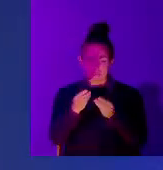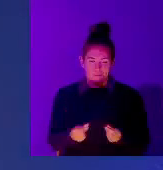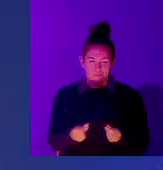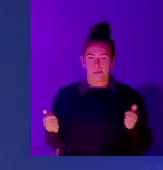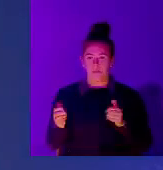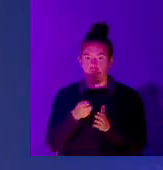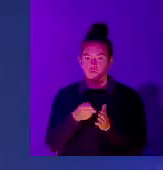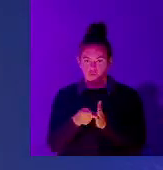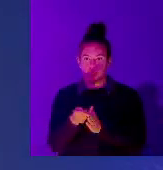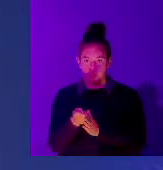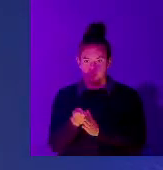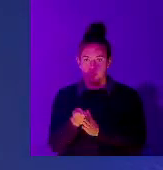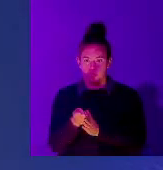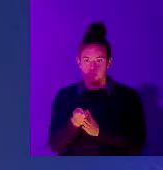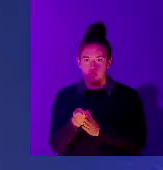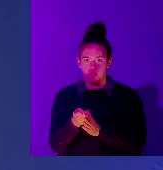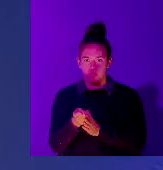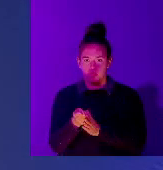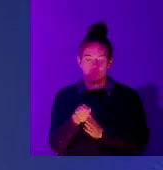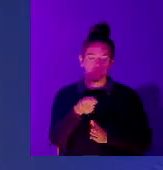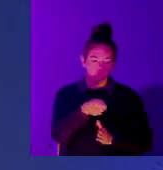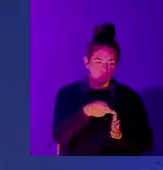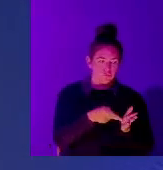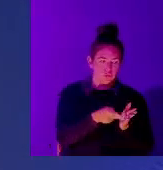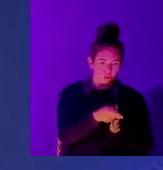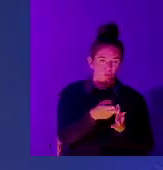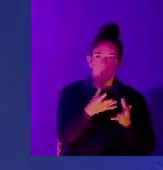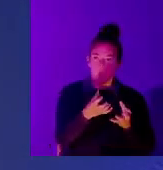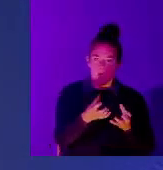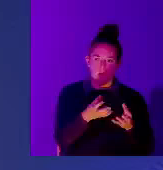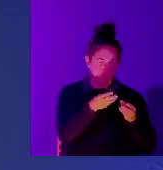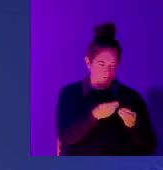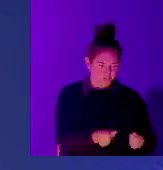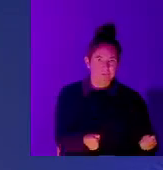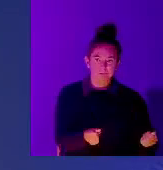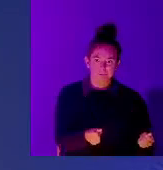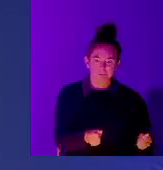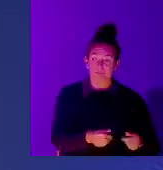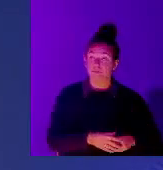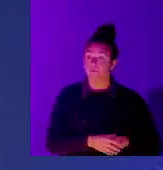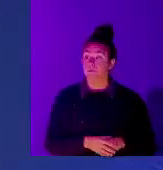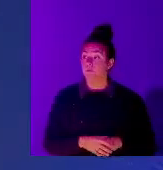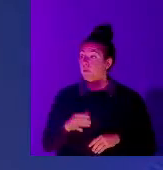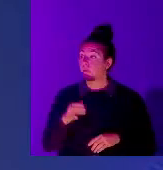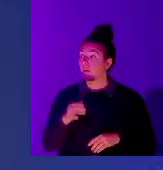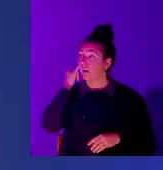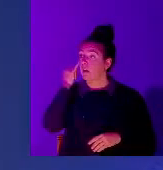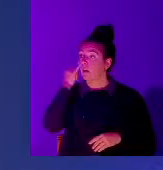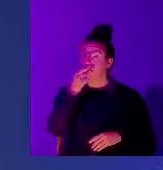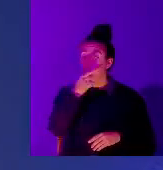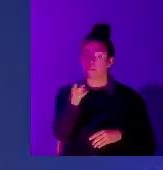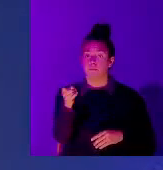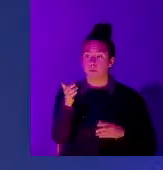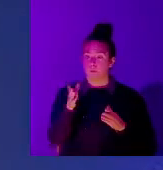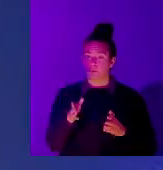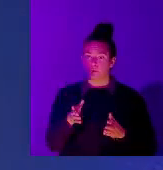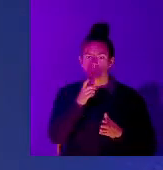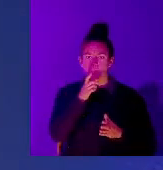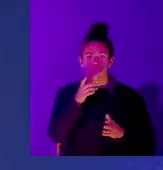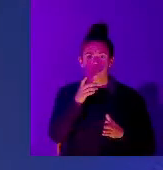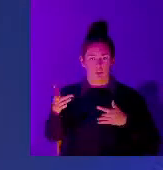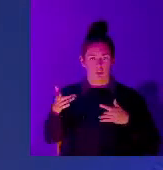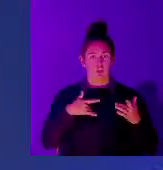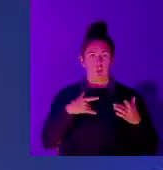And if you are someone who is concerned about that today, this message is for